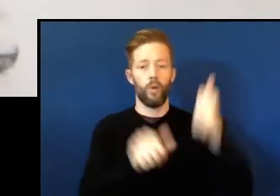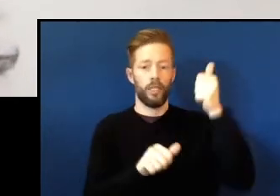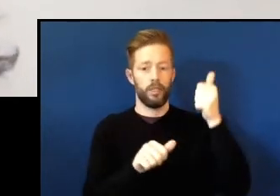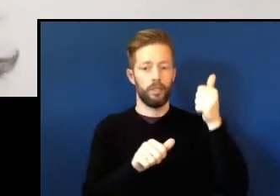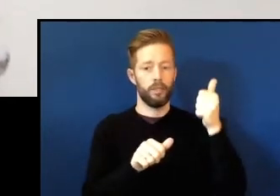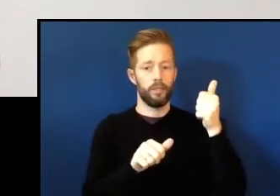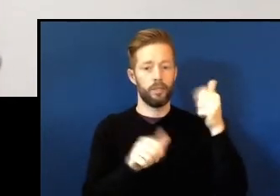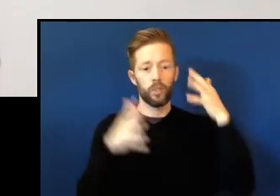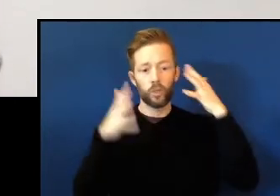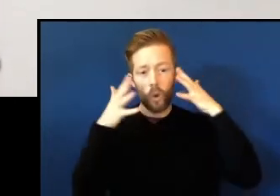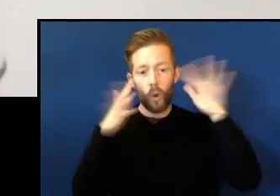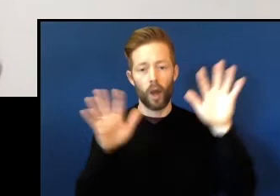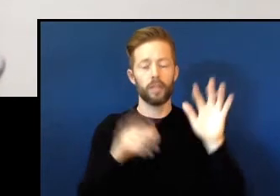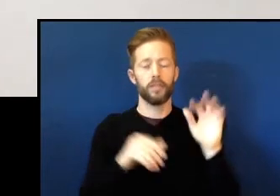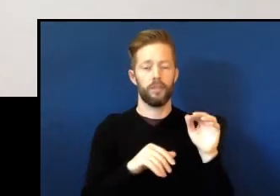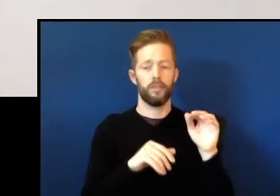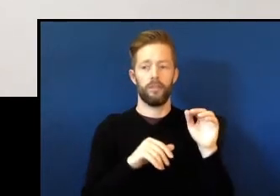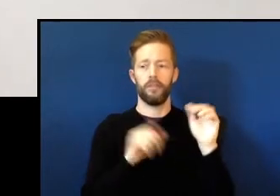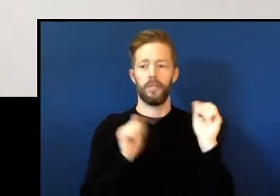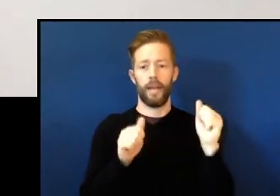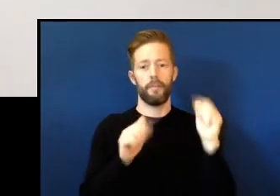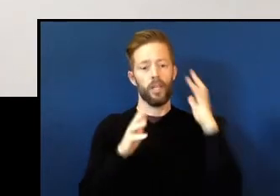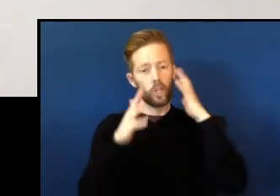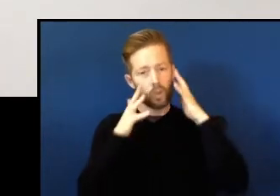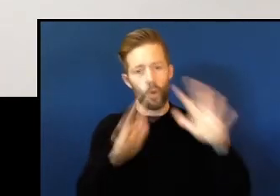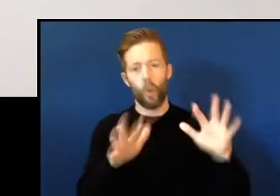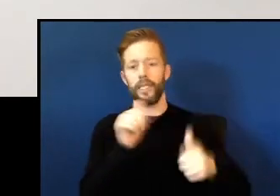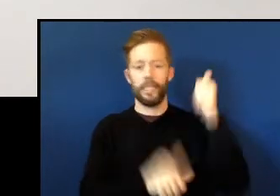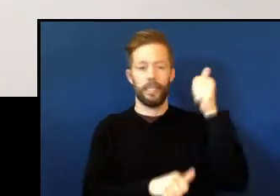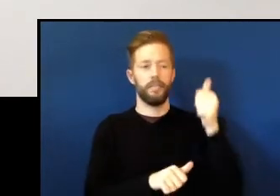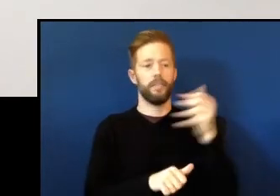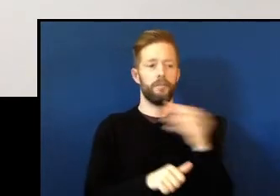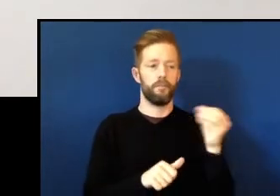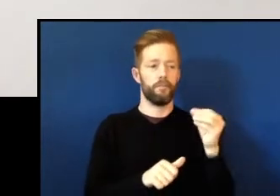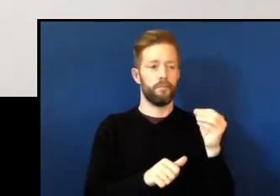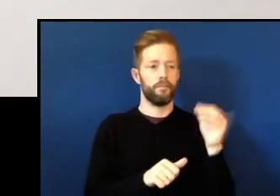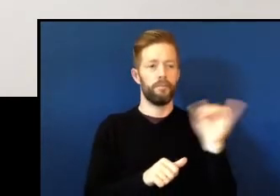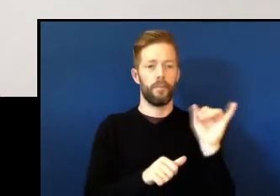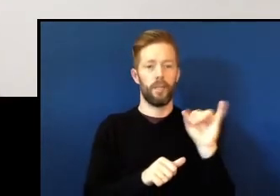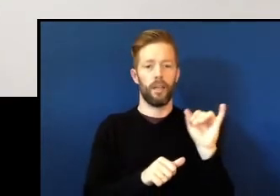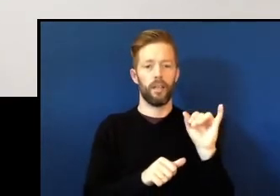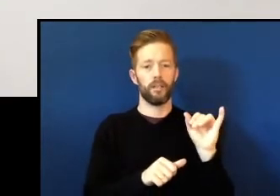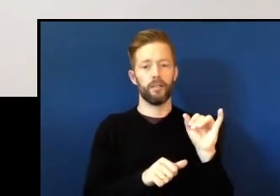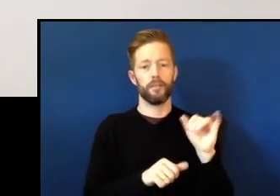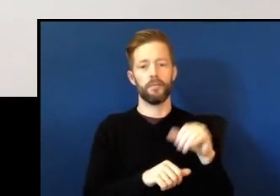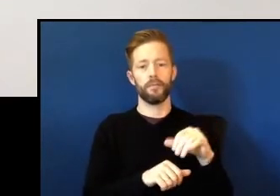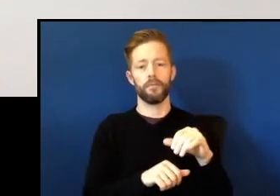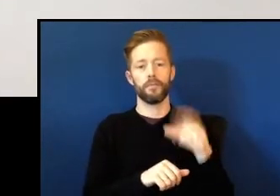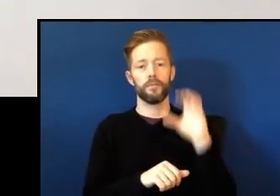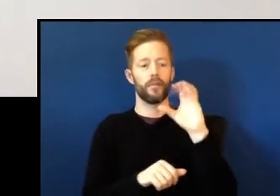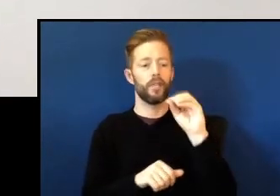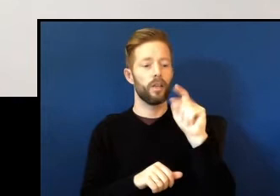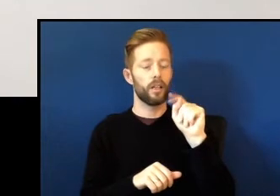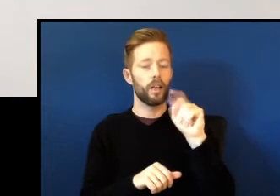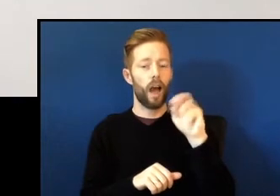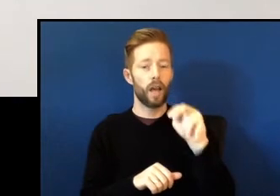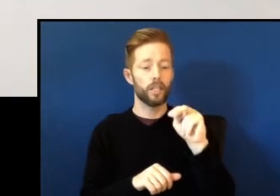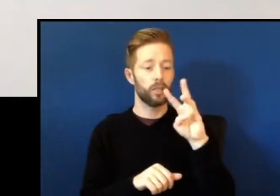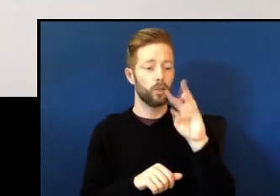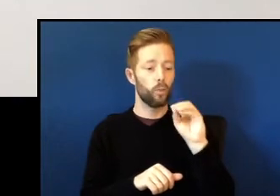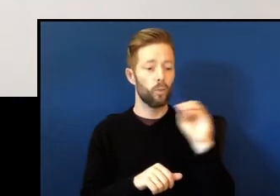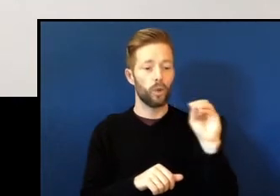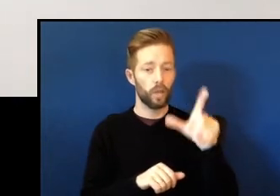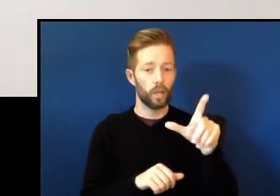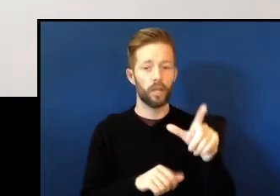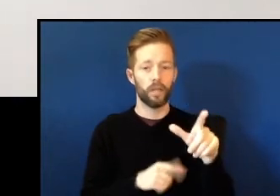loudest, noisiest, can be the noisiest, and like cotton wool, for example, if you put it into a